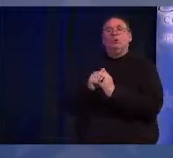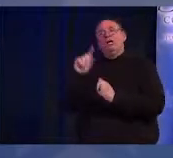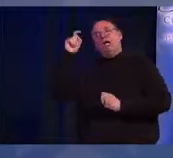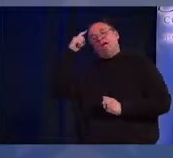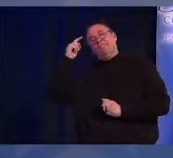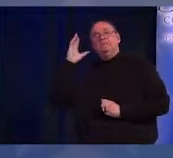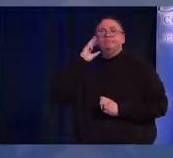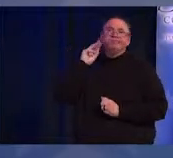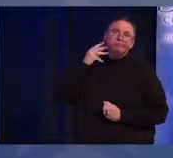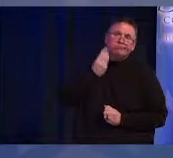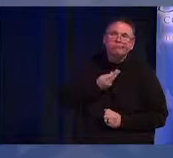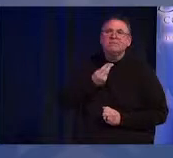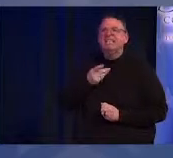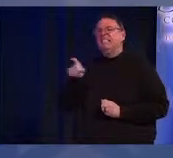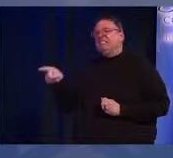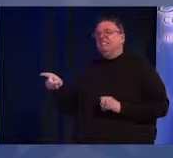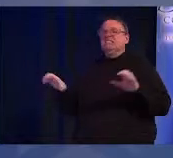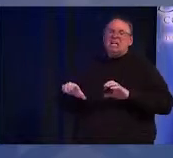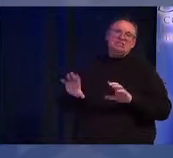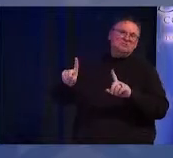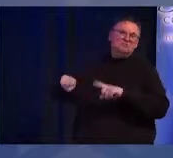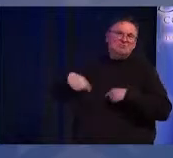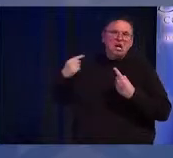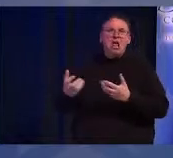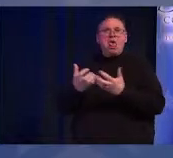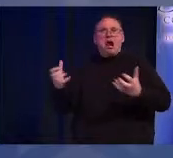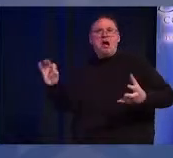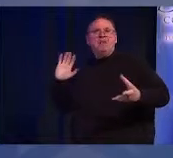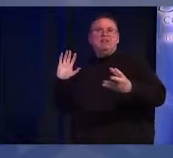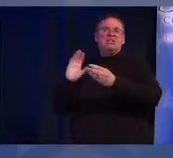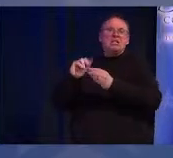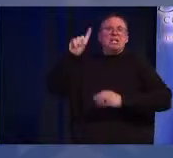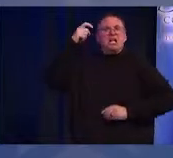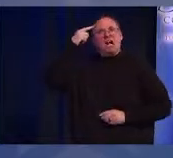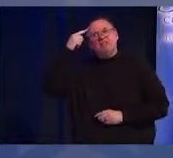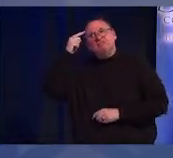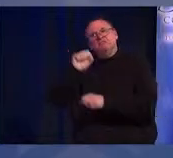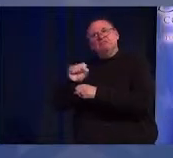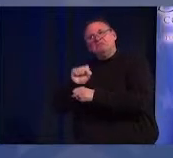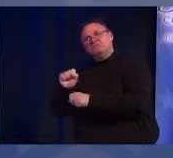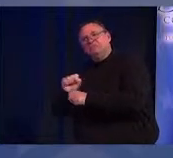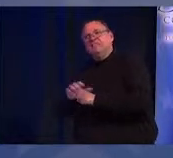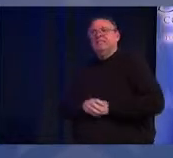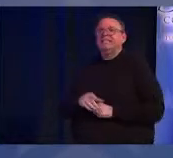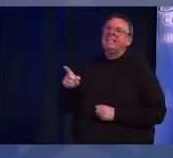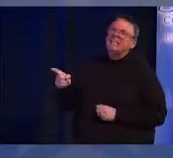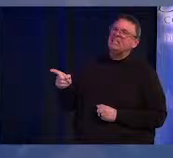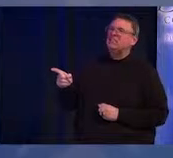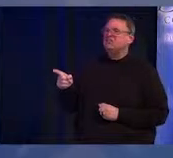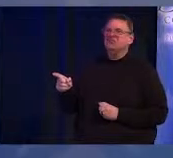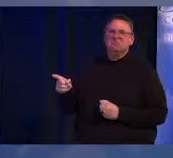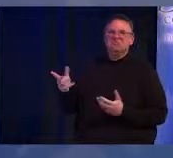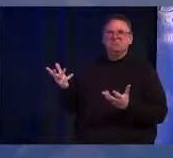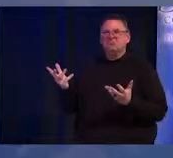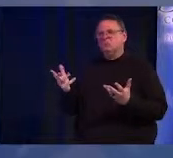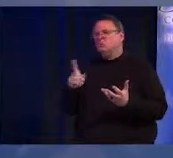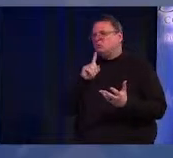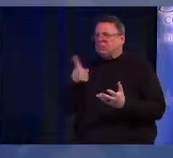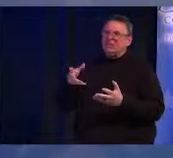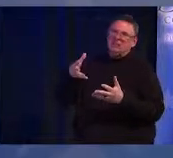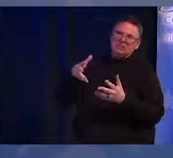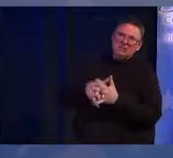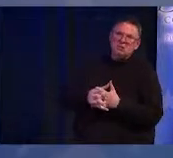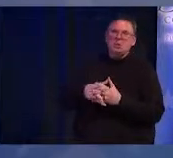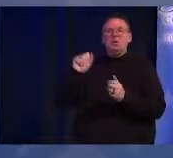experience, and he's done a lot of things in government, and he's right in there with